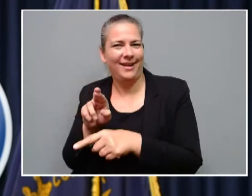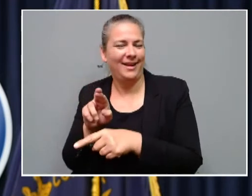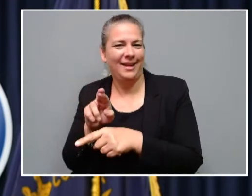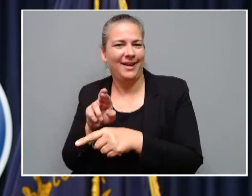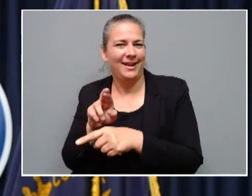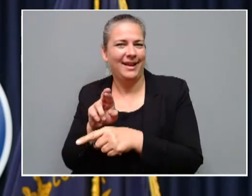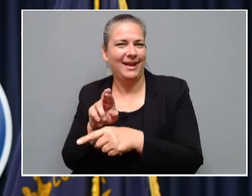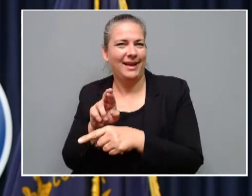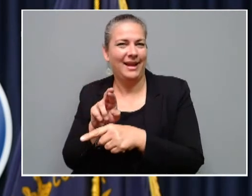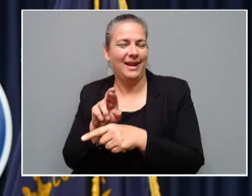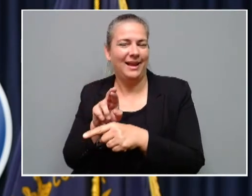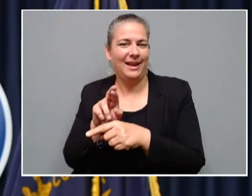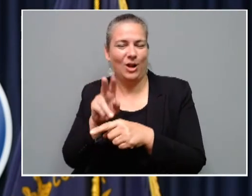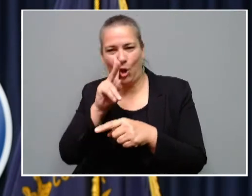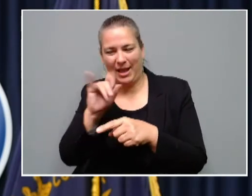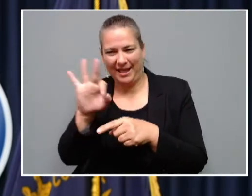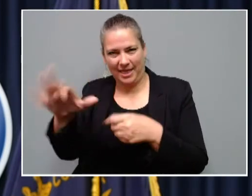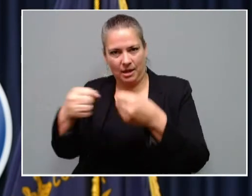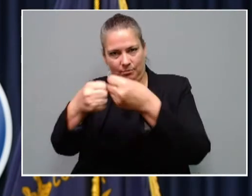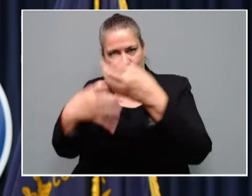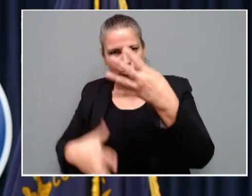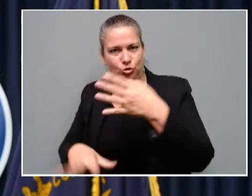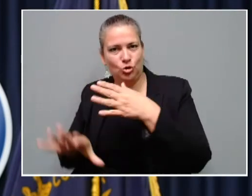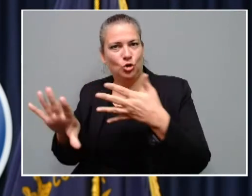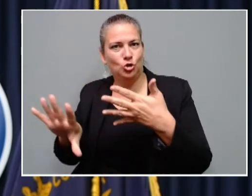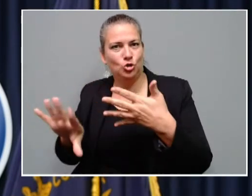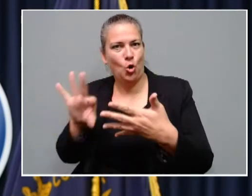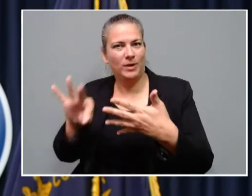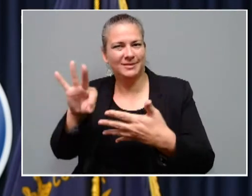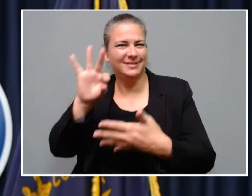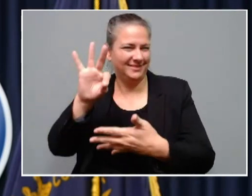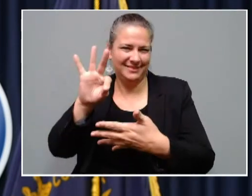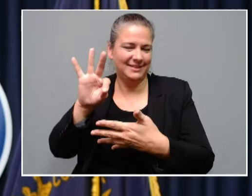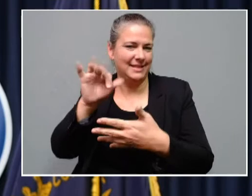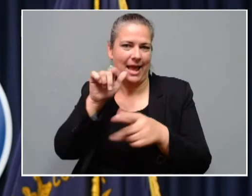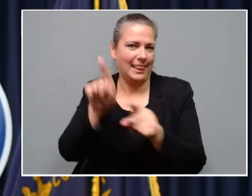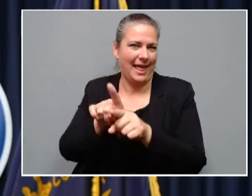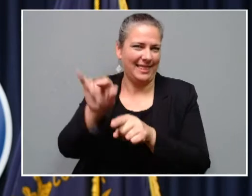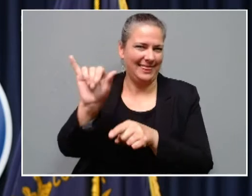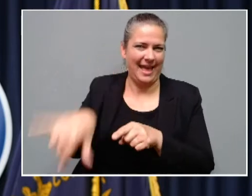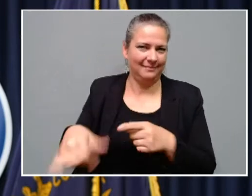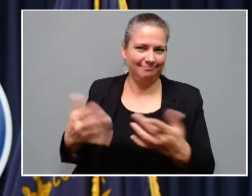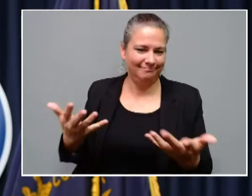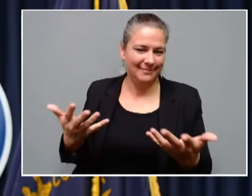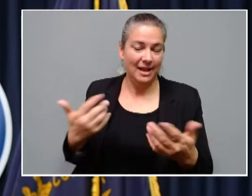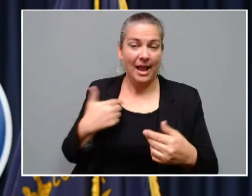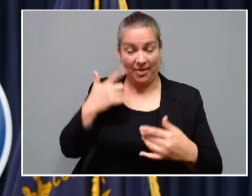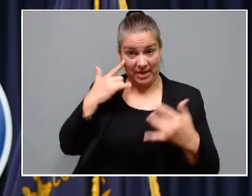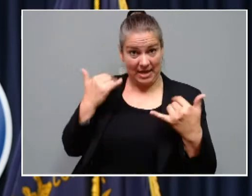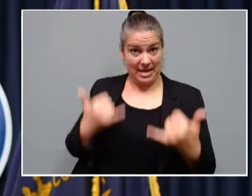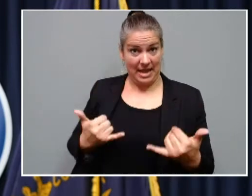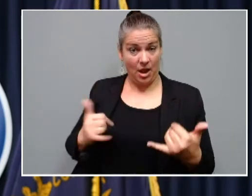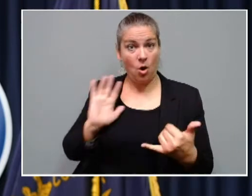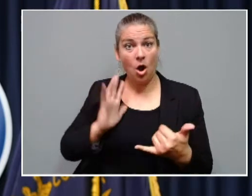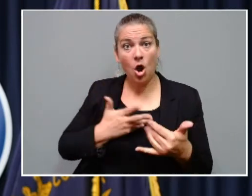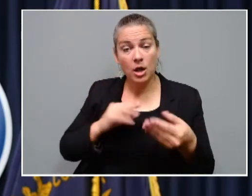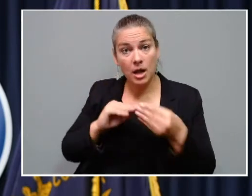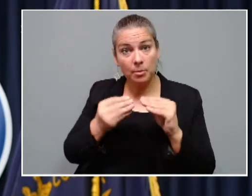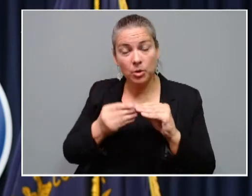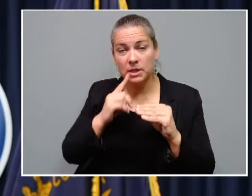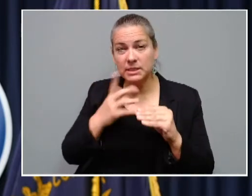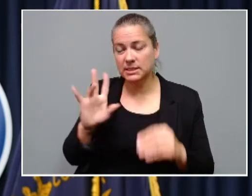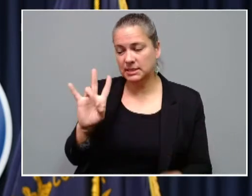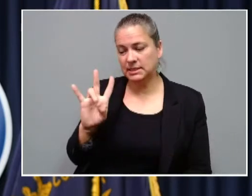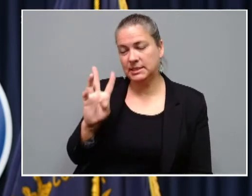we look at that demographic. I believe as of today, our numbers are